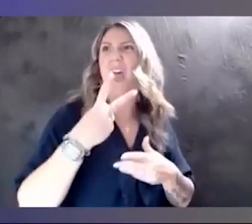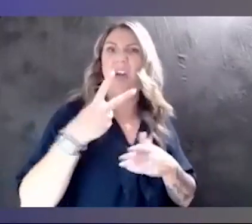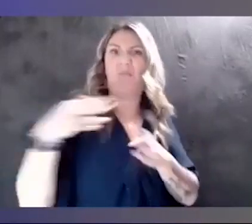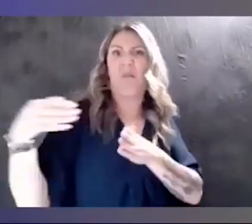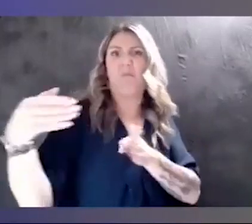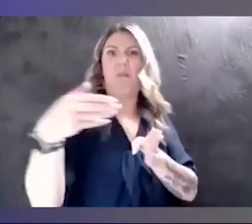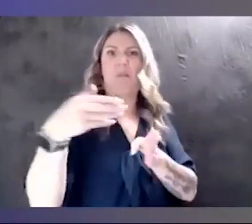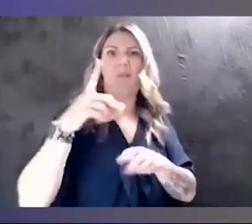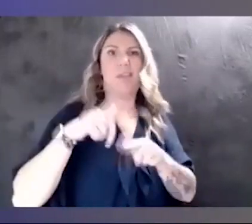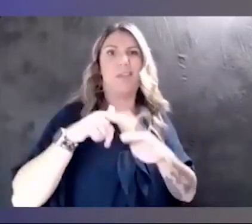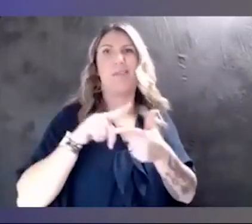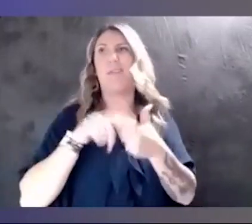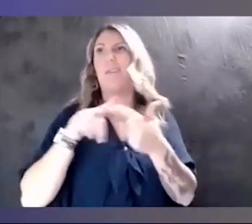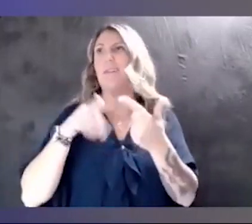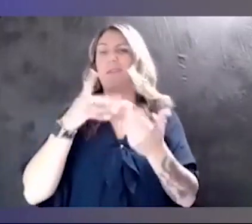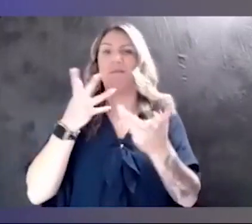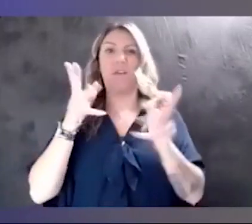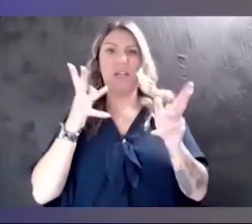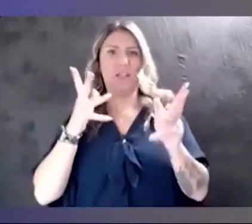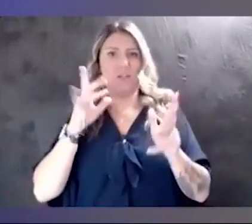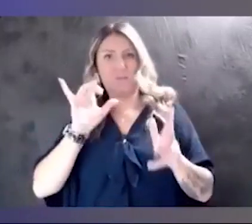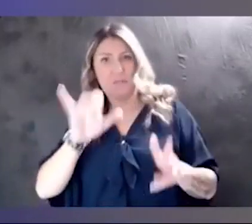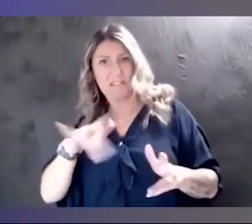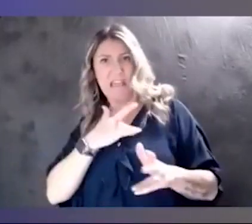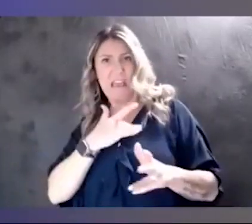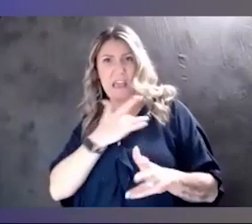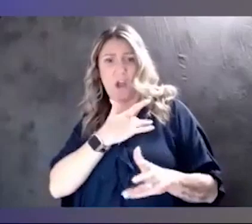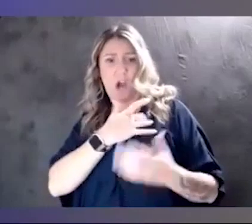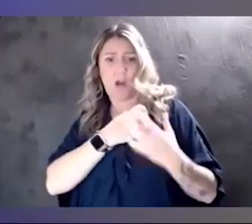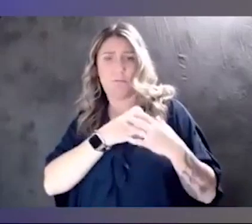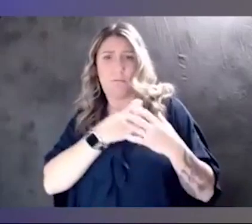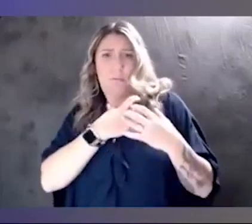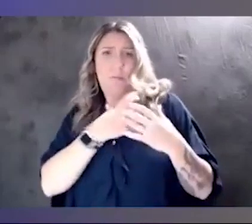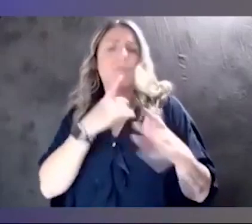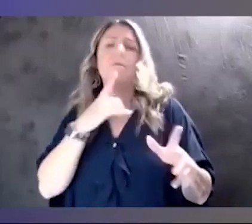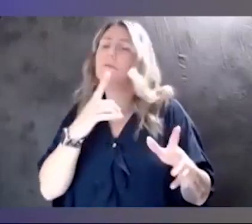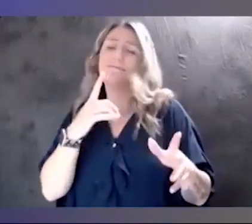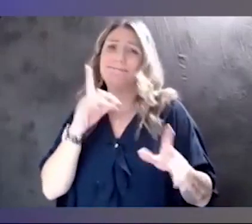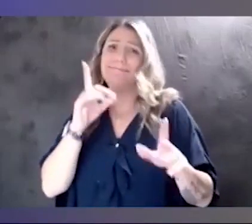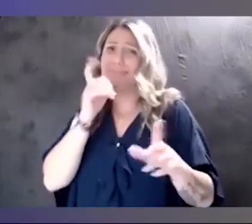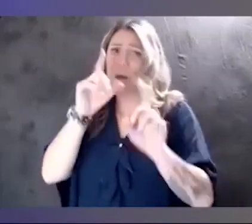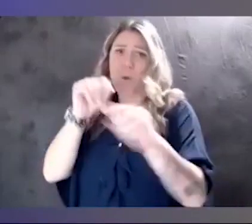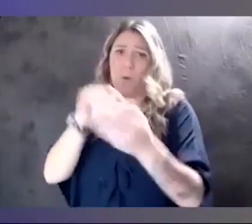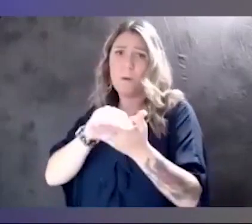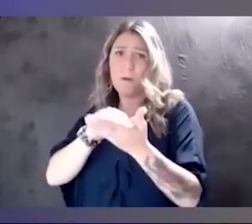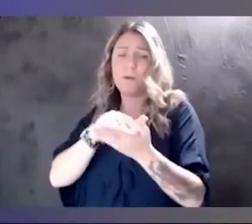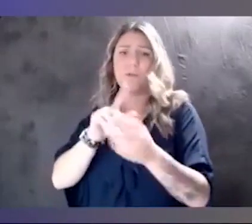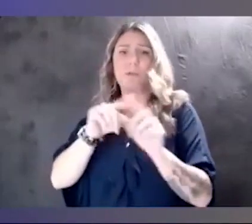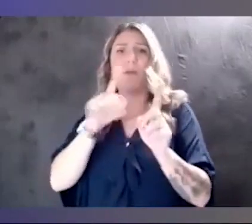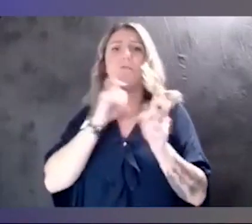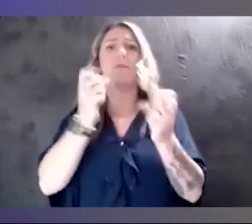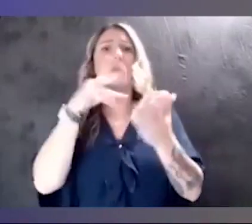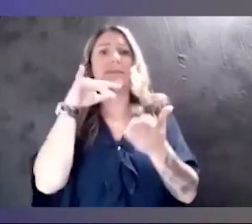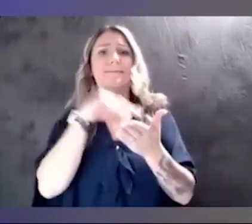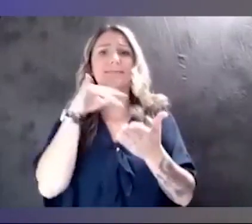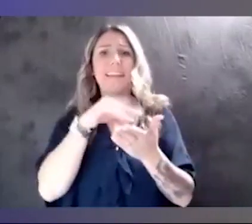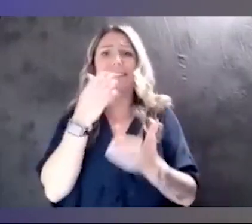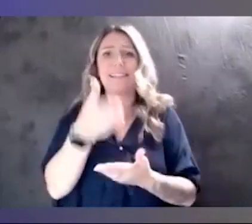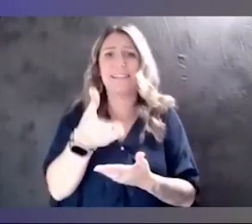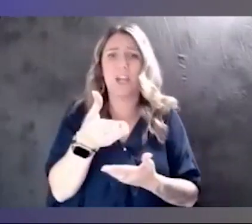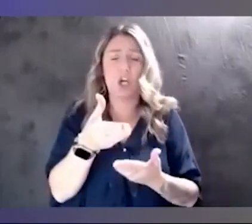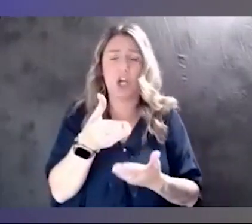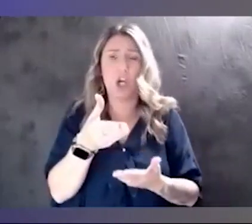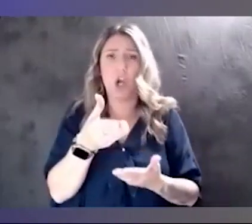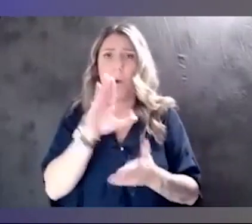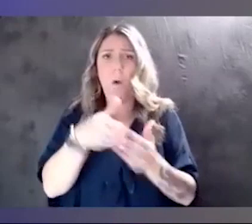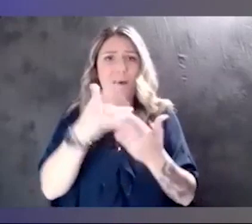go to the doctor and get it tested. So there are a lot of studies out there. Remember, a study that's out there doesn't always mean a good study. Dr.